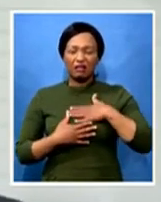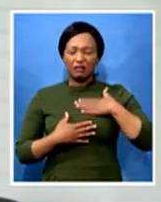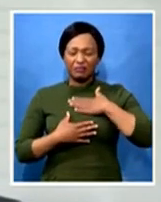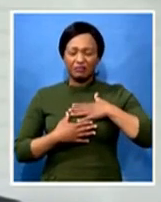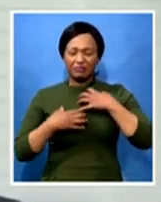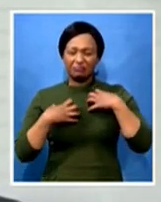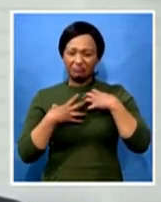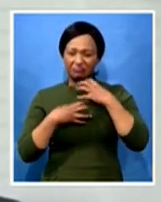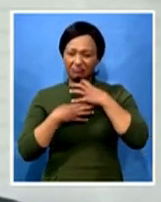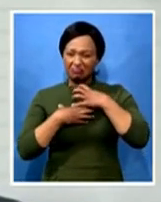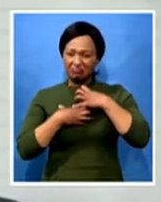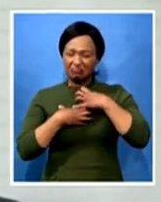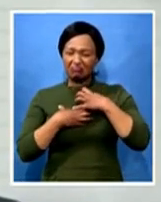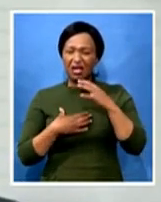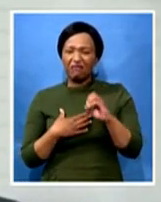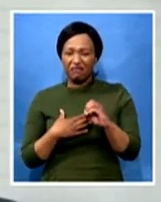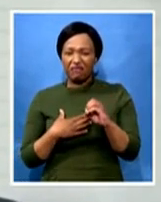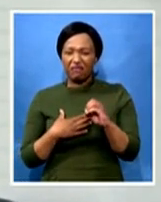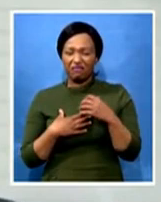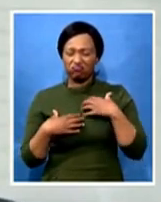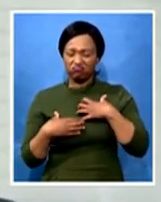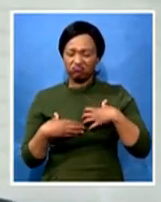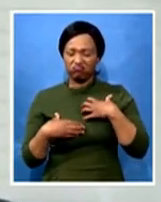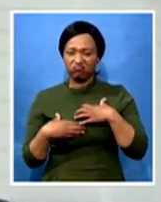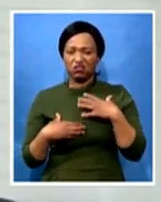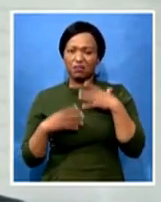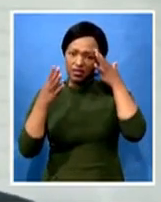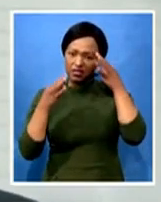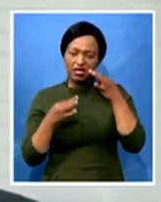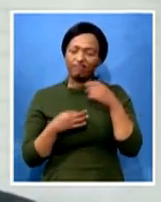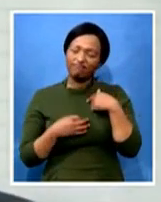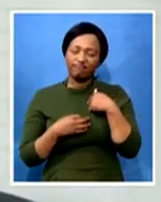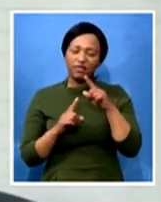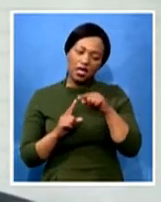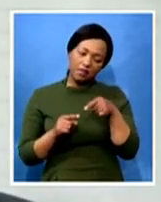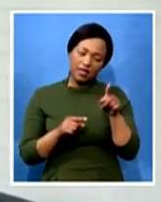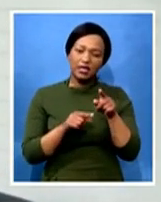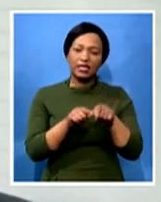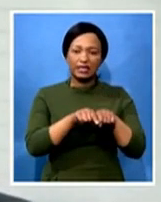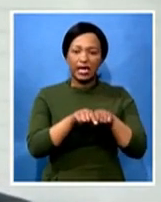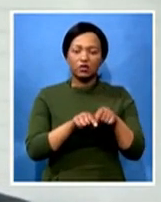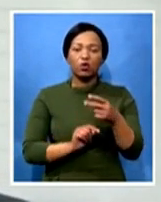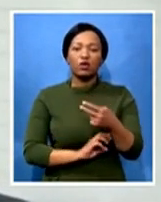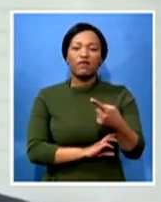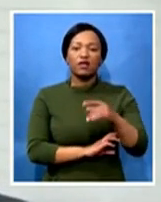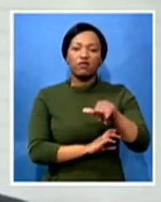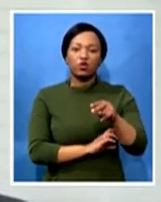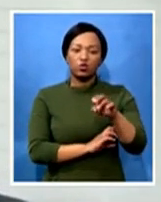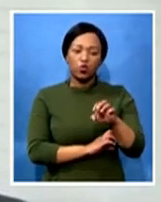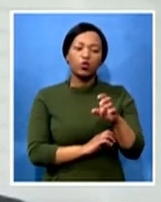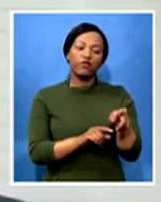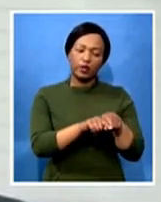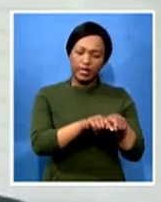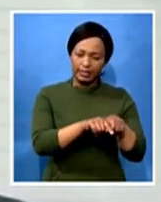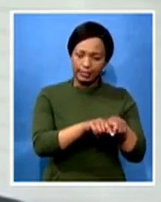And that's when I decided to go for the COVID-19 test on the 21st of June. And I subsequently got my results